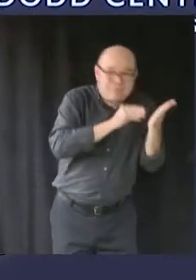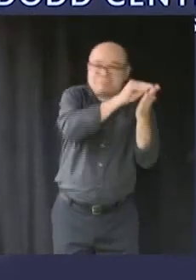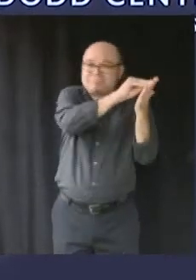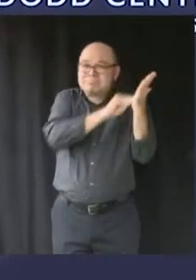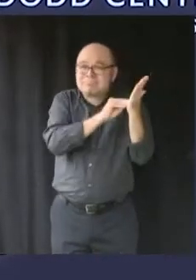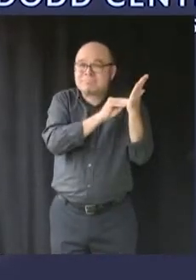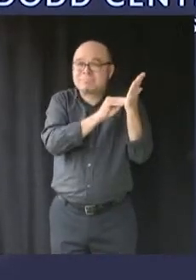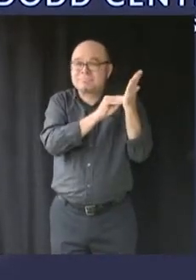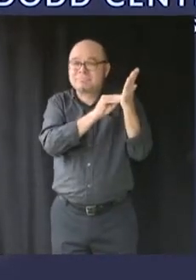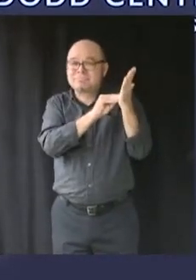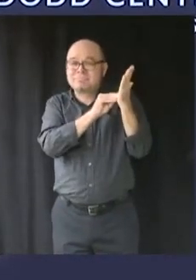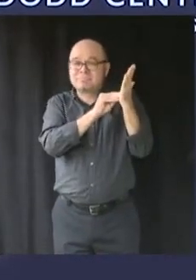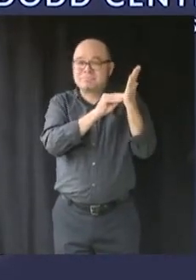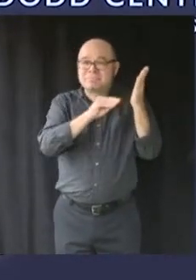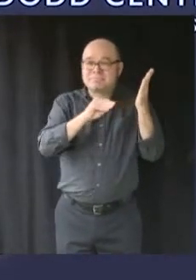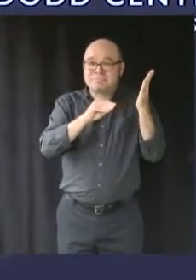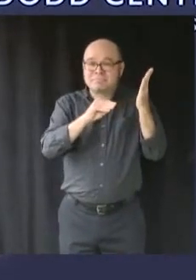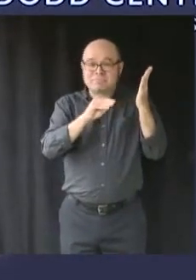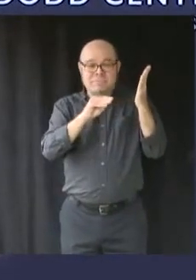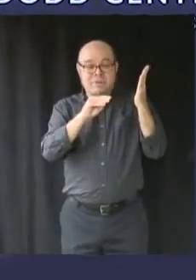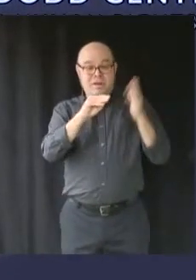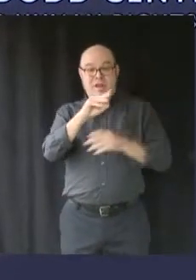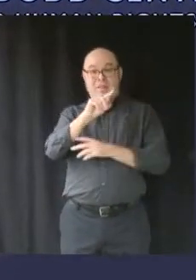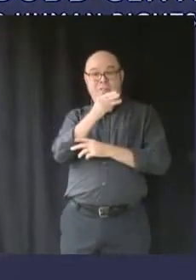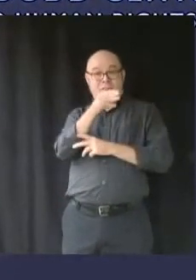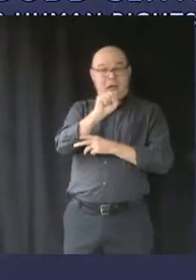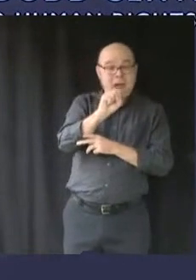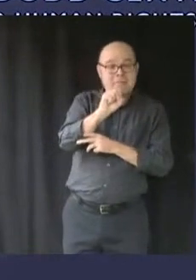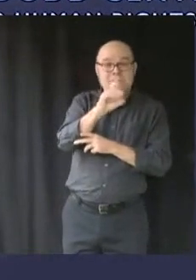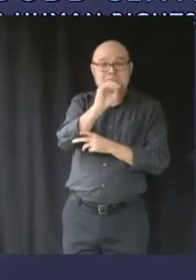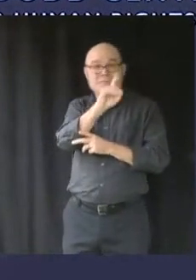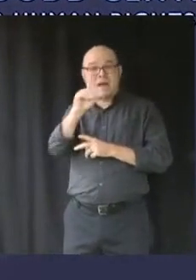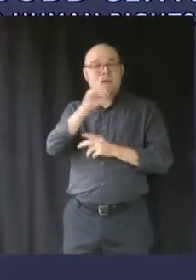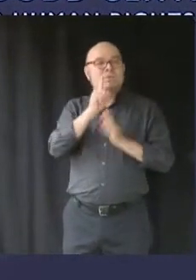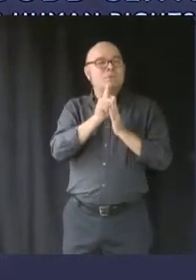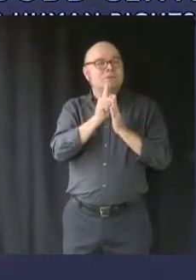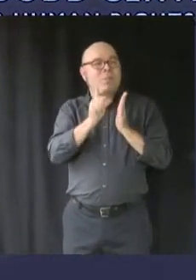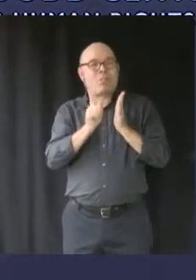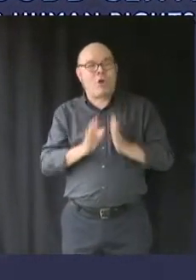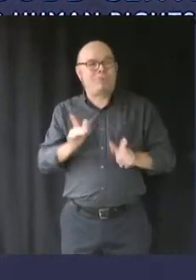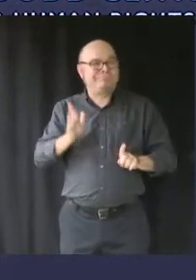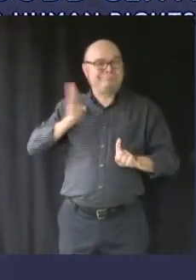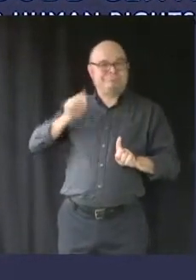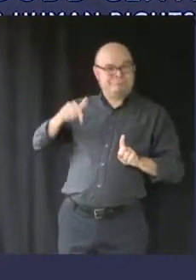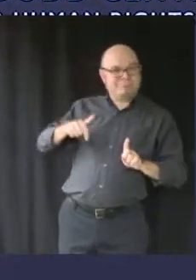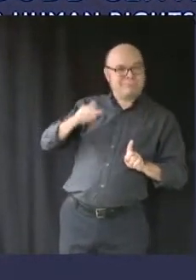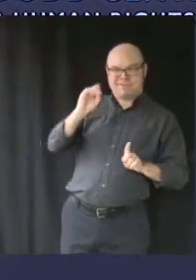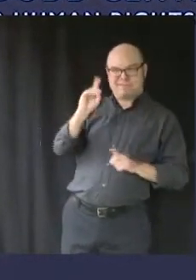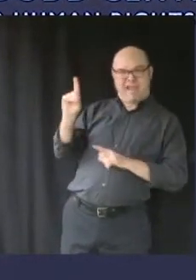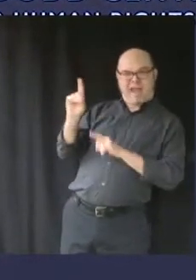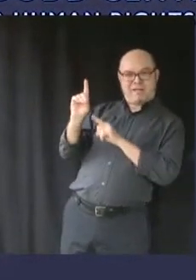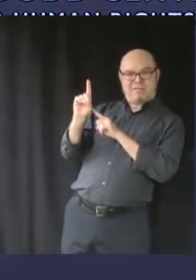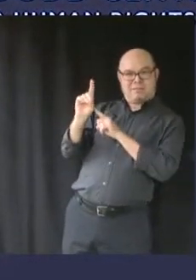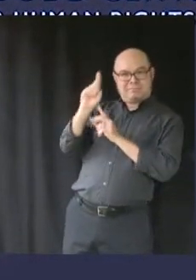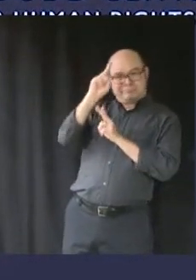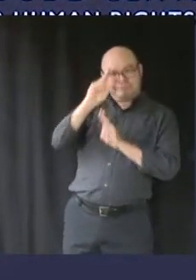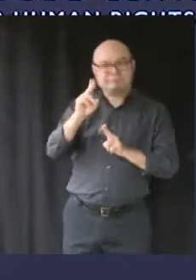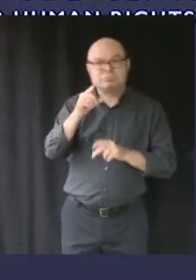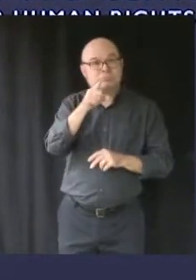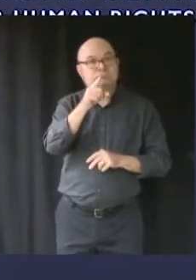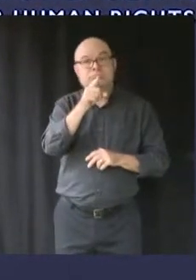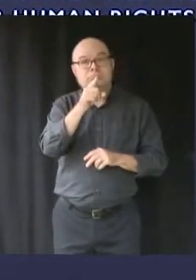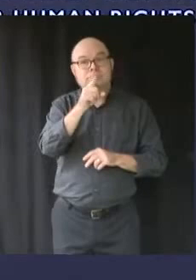Counsel of the United States, prosecution team at the Nuremberg trials.